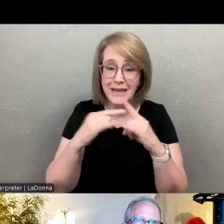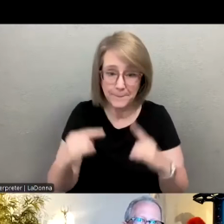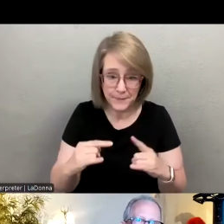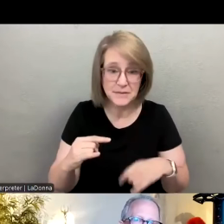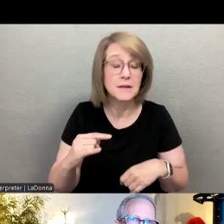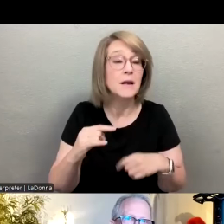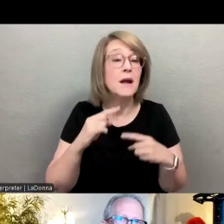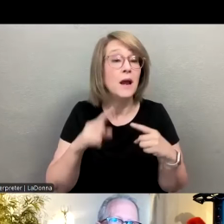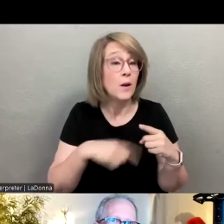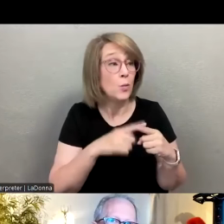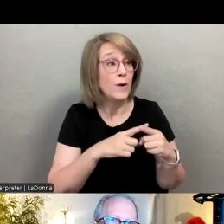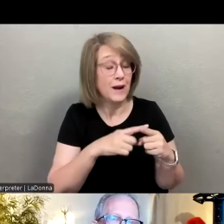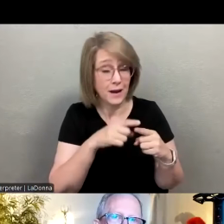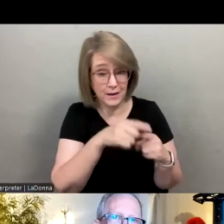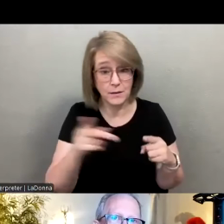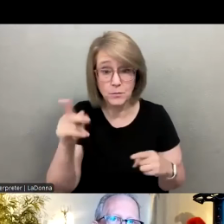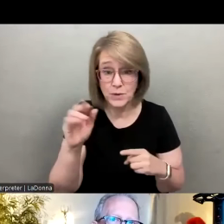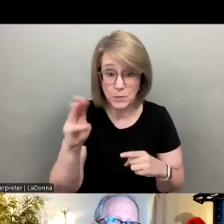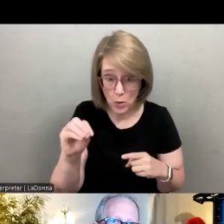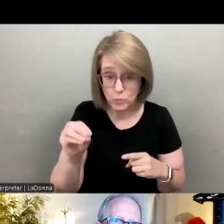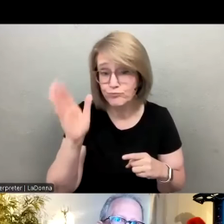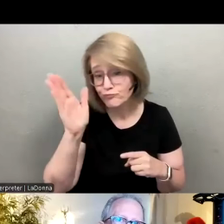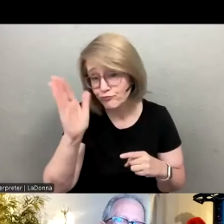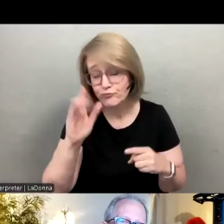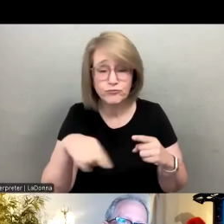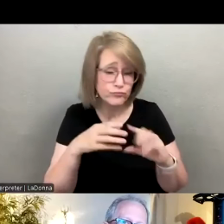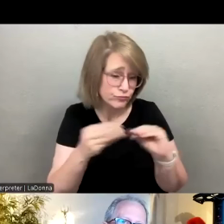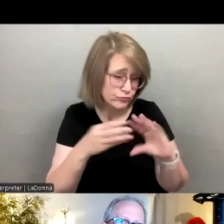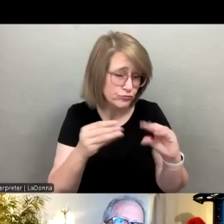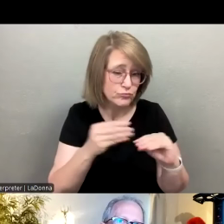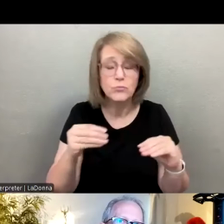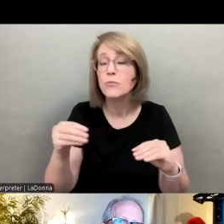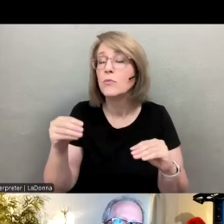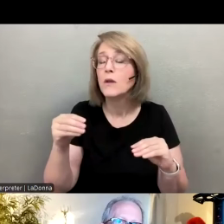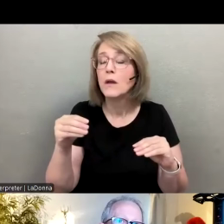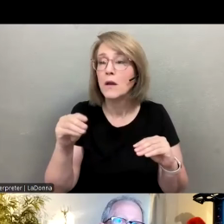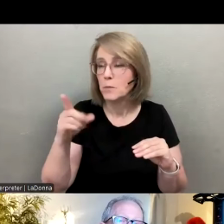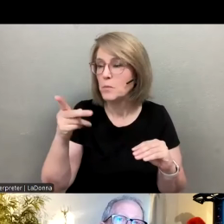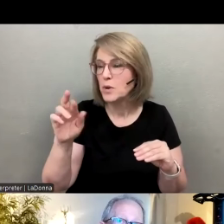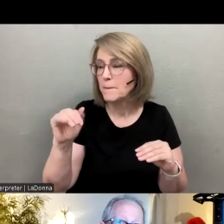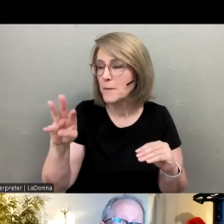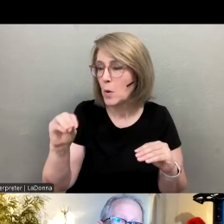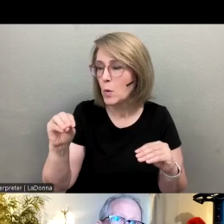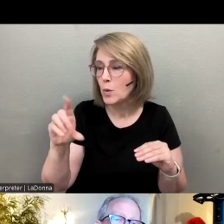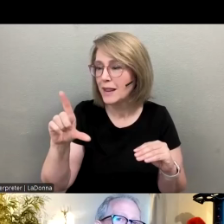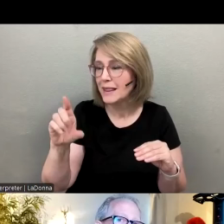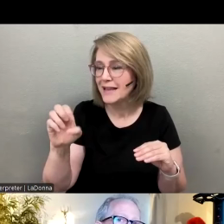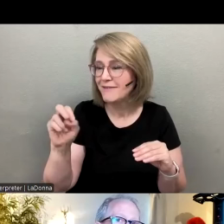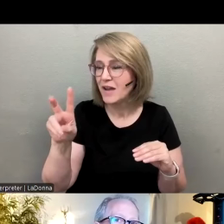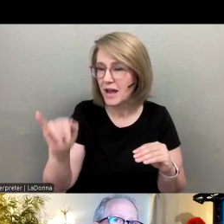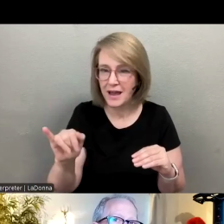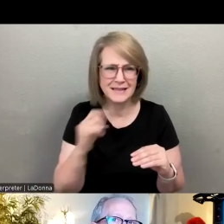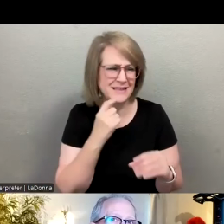a suicide, there were many people who came out, scholars and fans of Primo Levi, who came out and said, well, it obviously couldn't have been